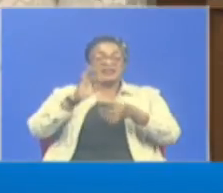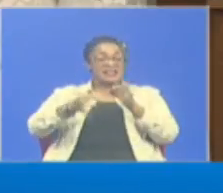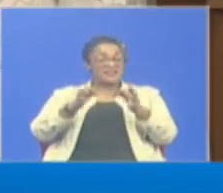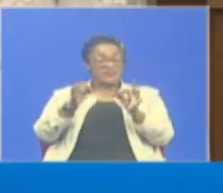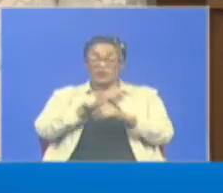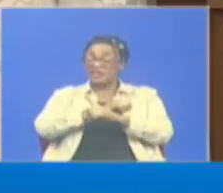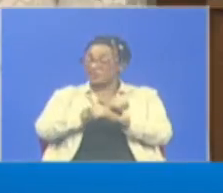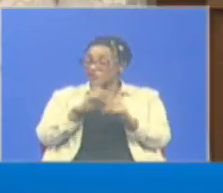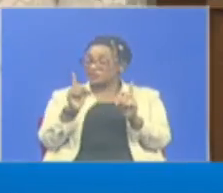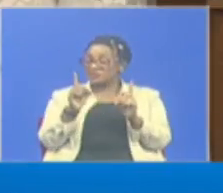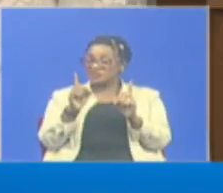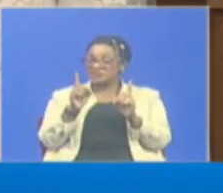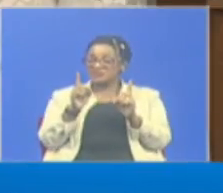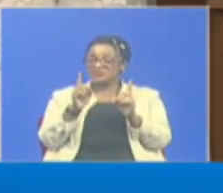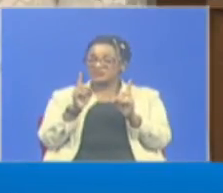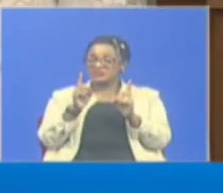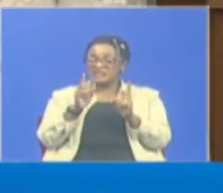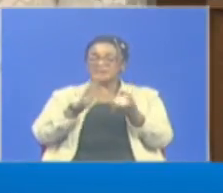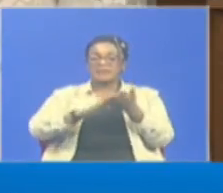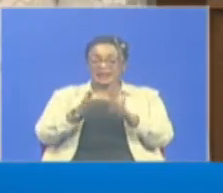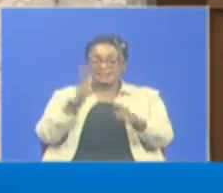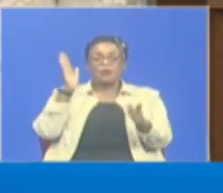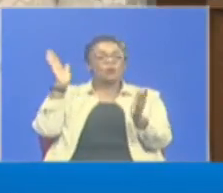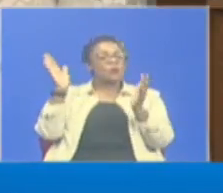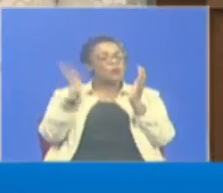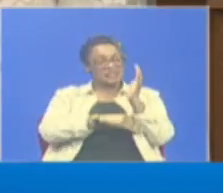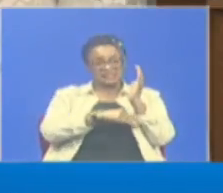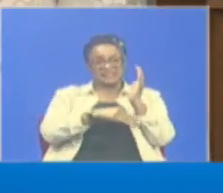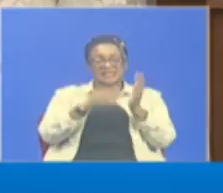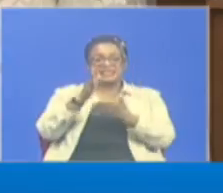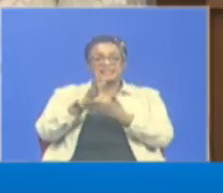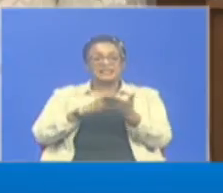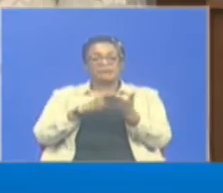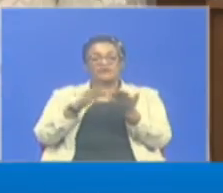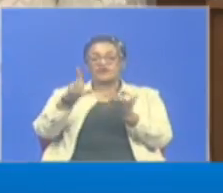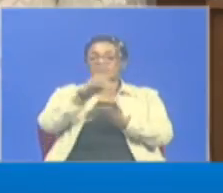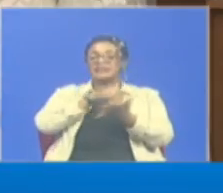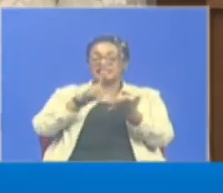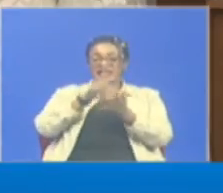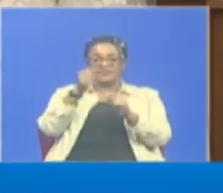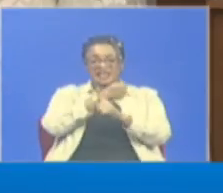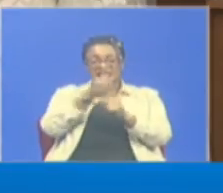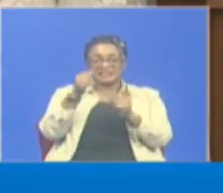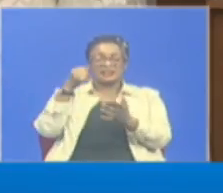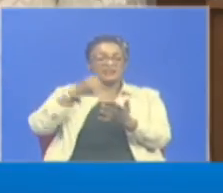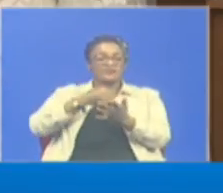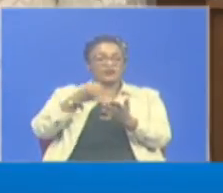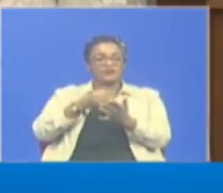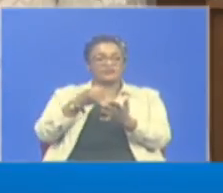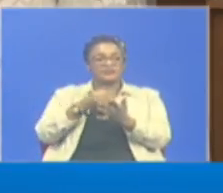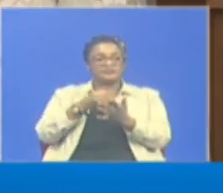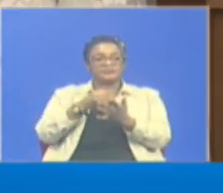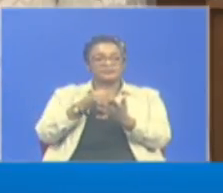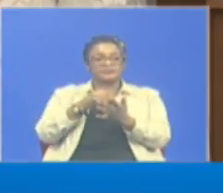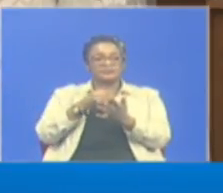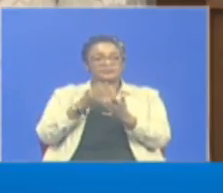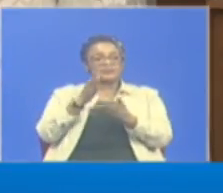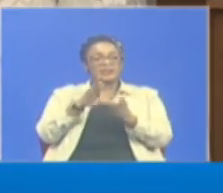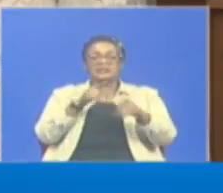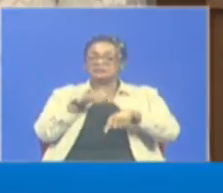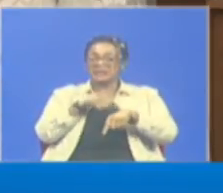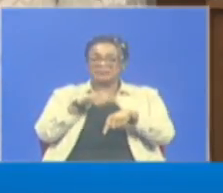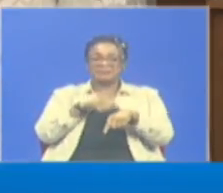fact, if getting worse, because some of the domestic violence involve defilement, and sometimes you